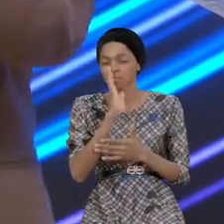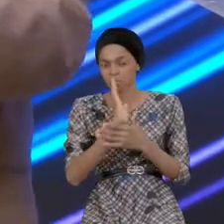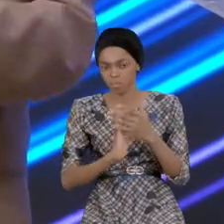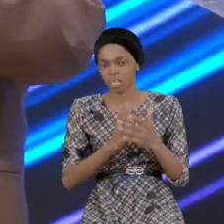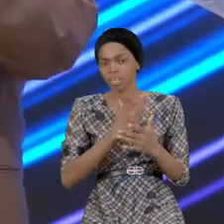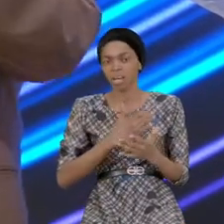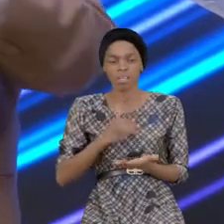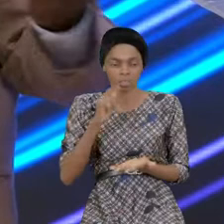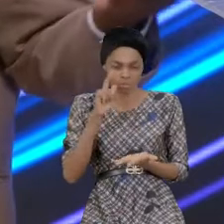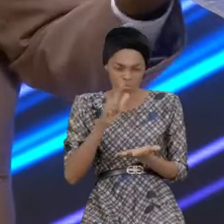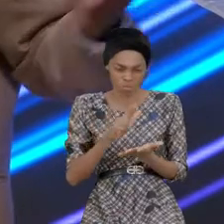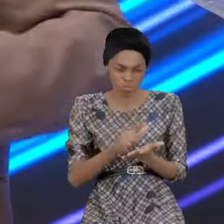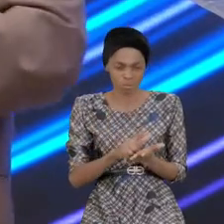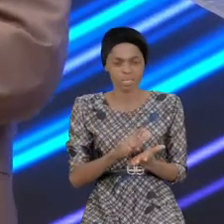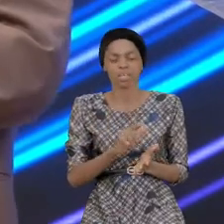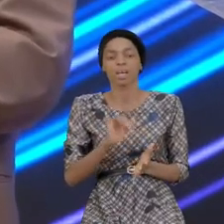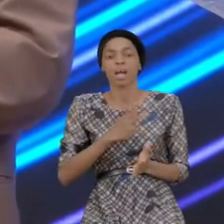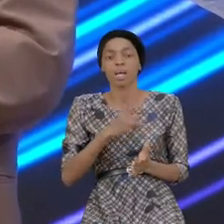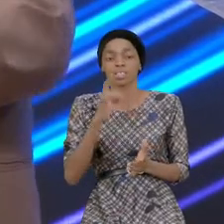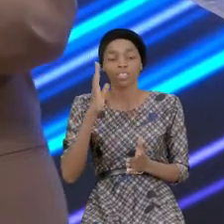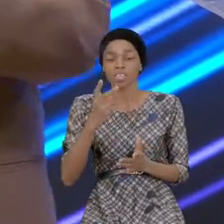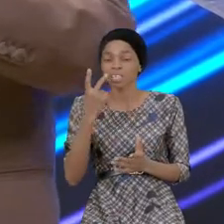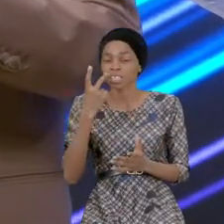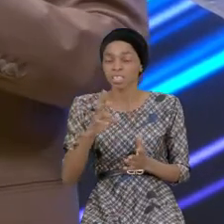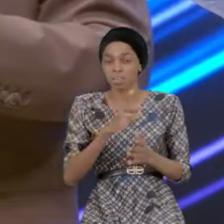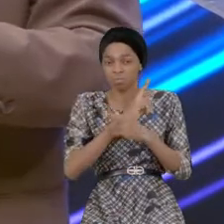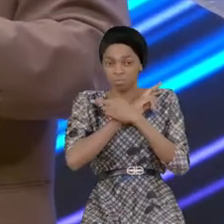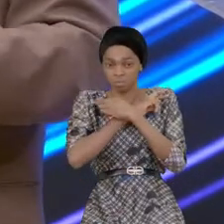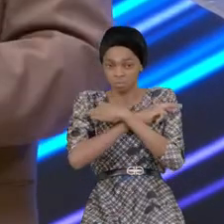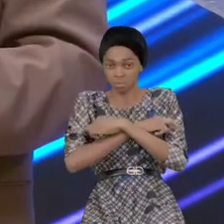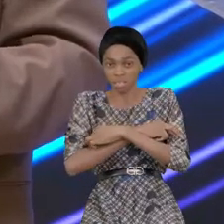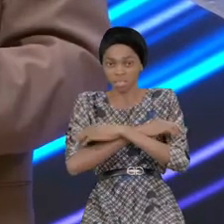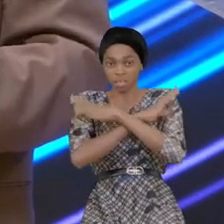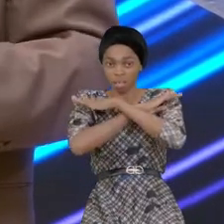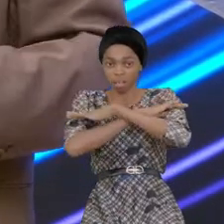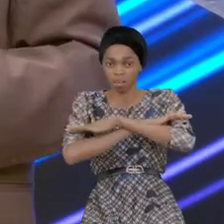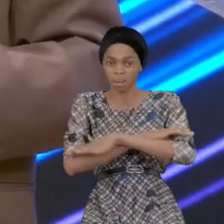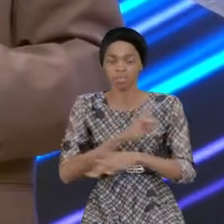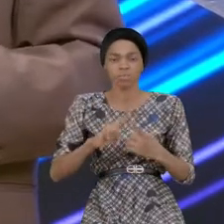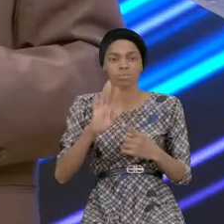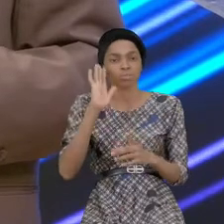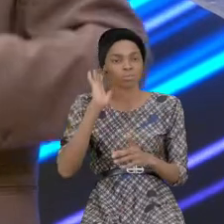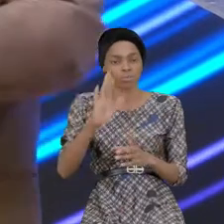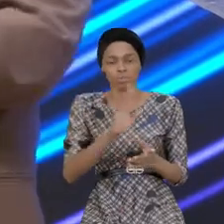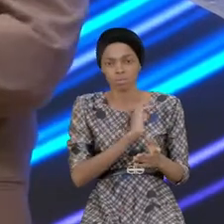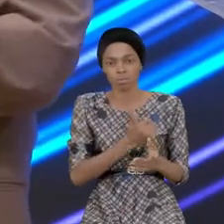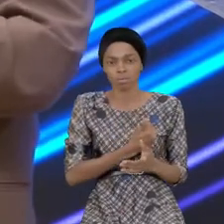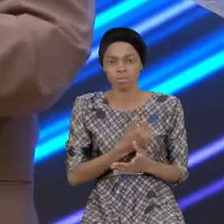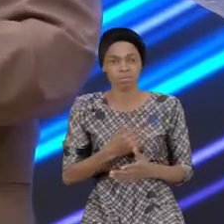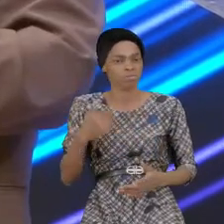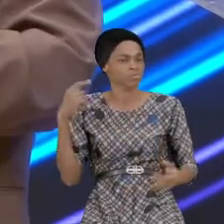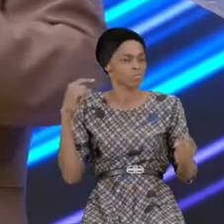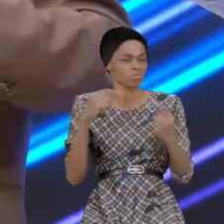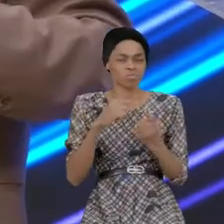and ye shall find rest to your souls. Argument disturbs our rest. Conflict